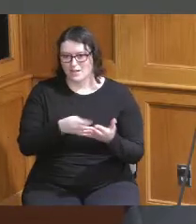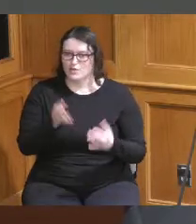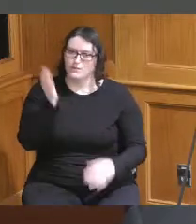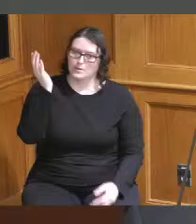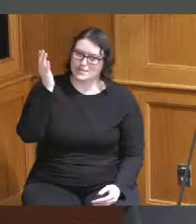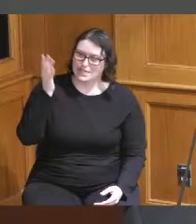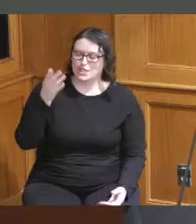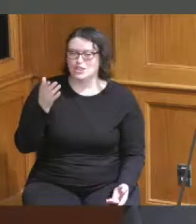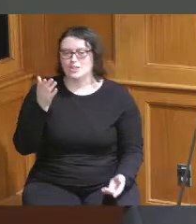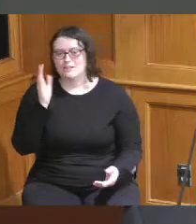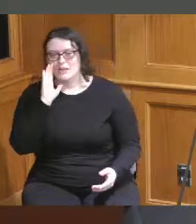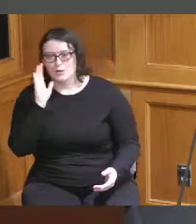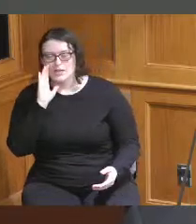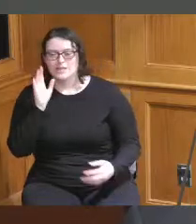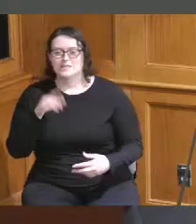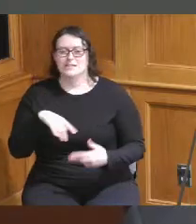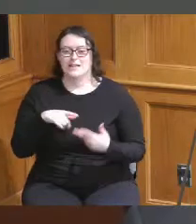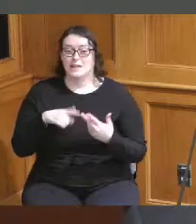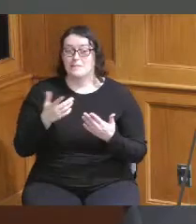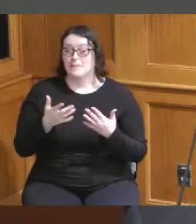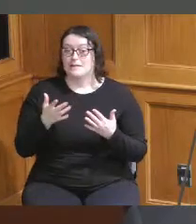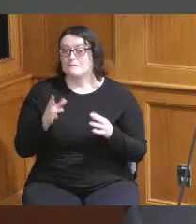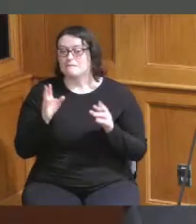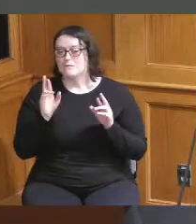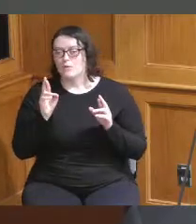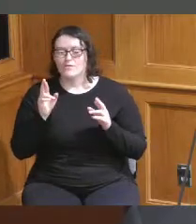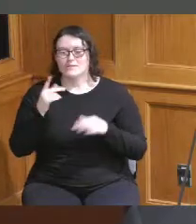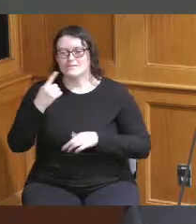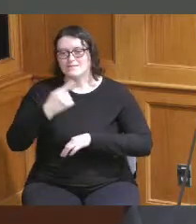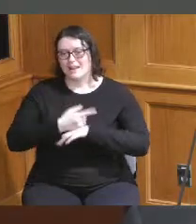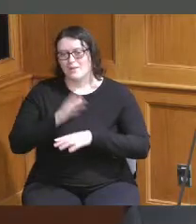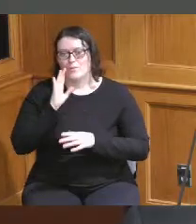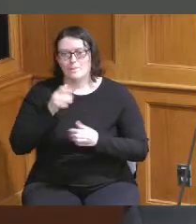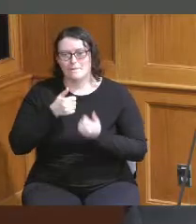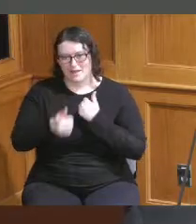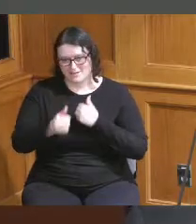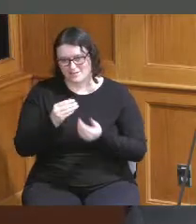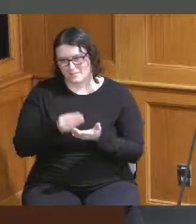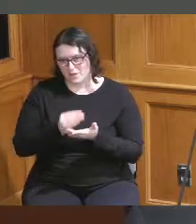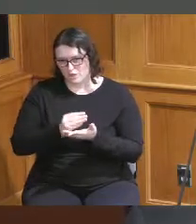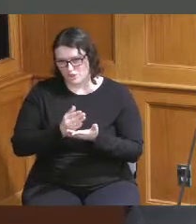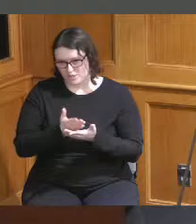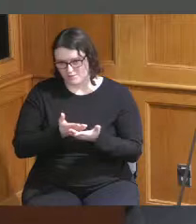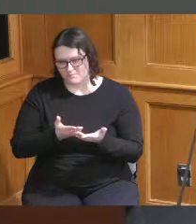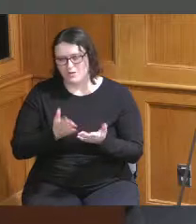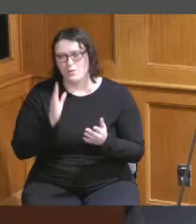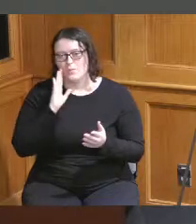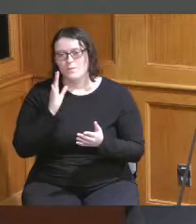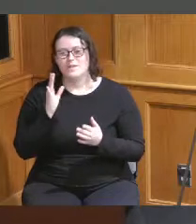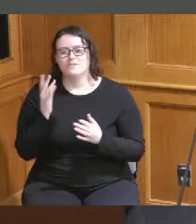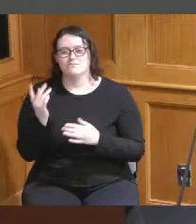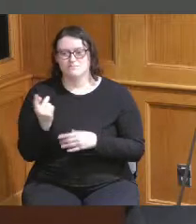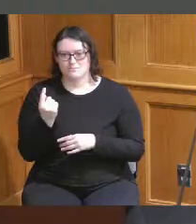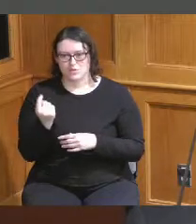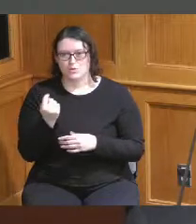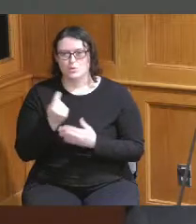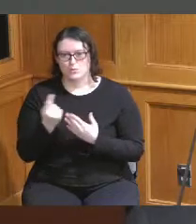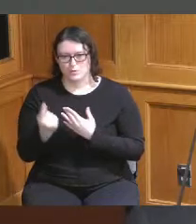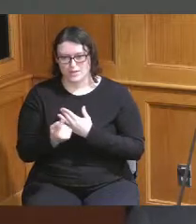and a prospective date for budget passage. So just wanted to advise the board that this Tuesday we'll be doing that. Also,